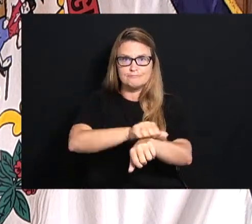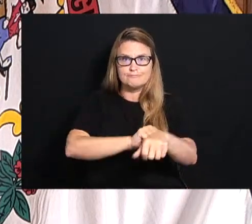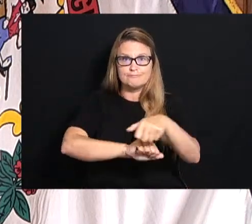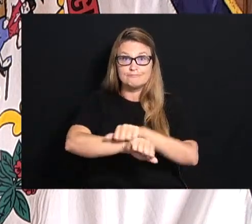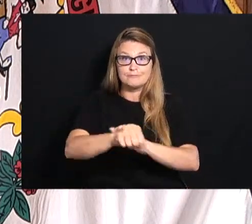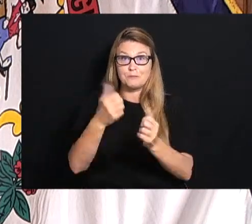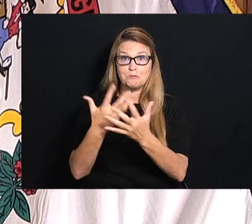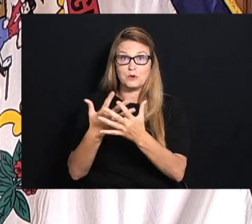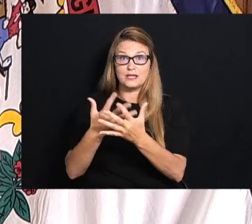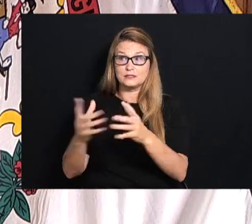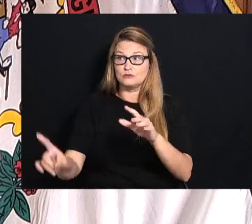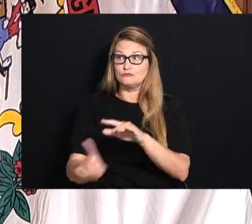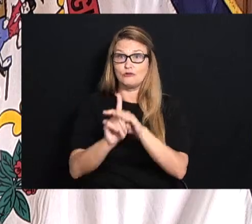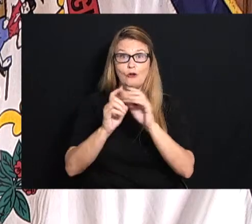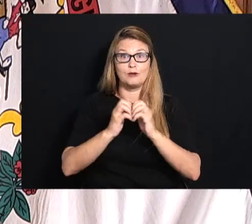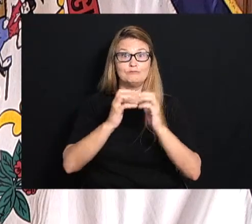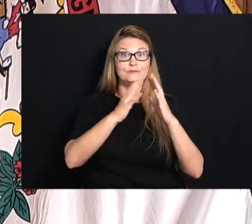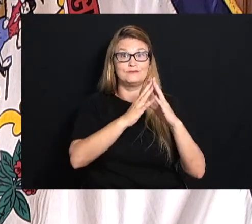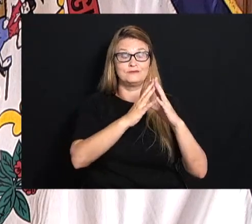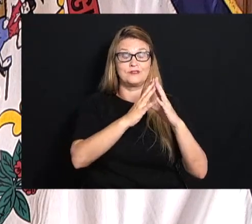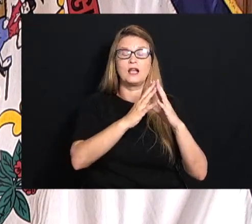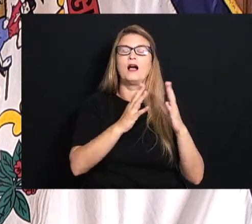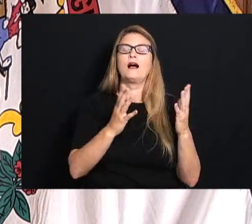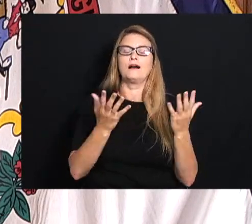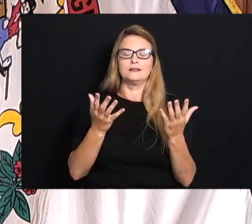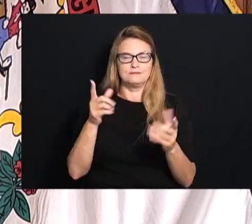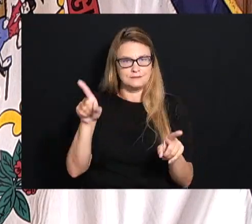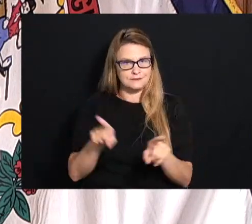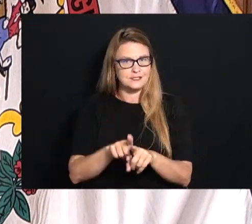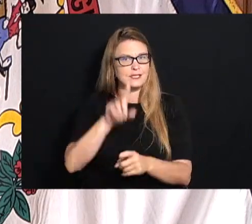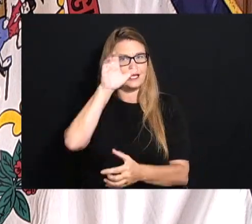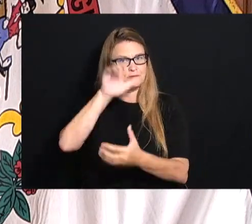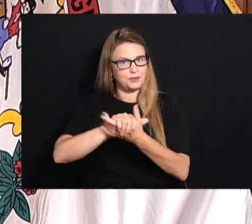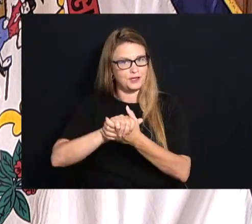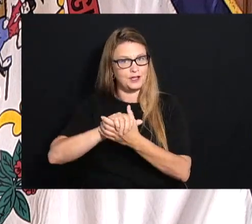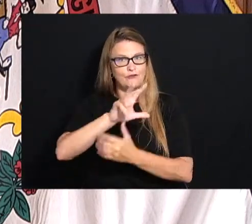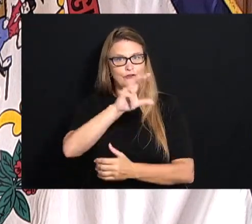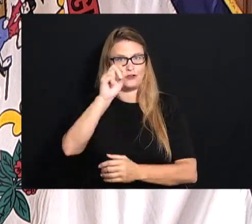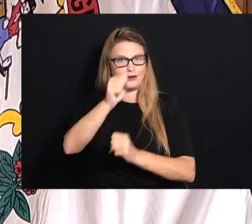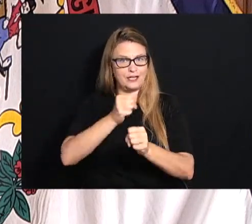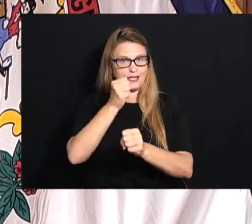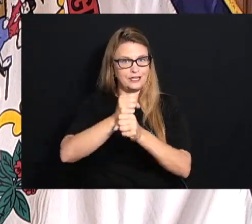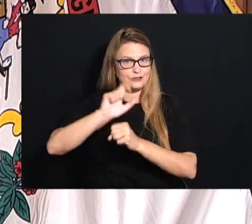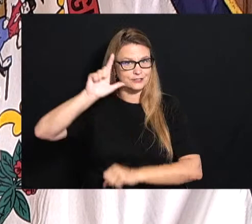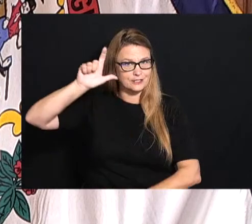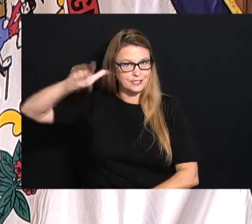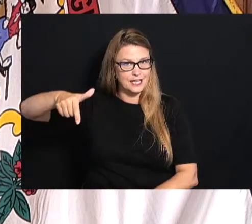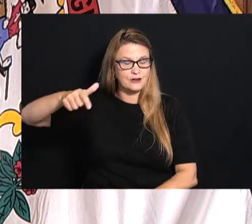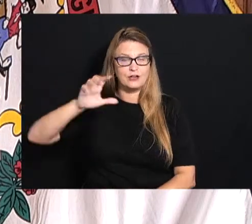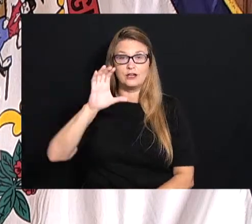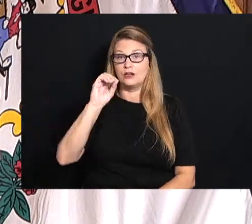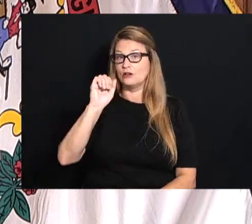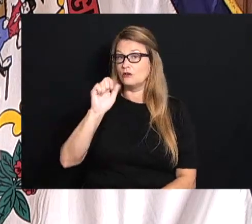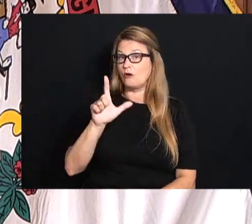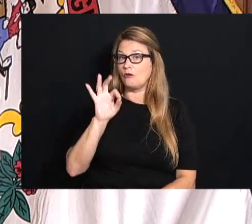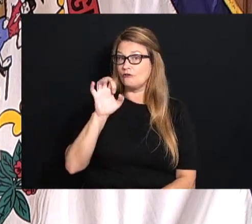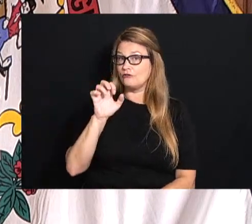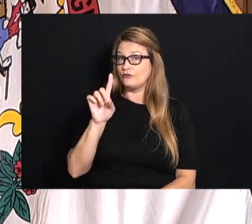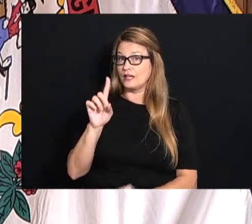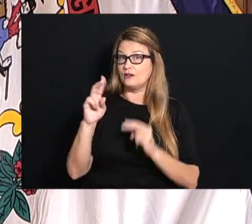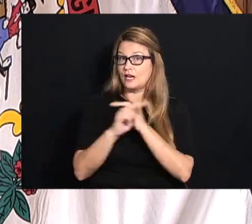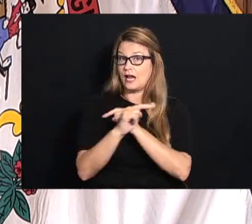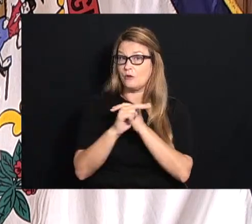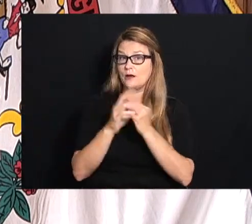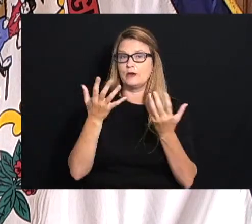came. And then the same belief, 30 years ago plus, the Coalfield Expressway was